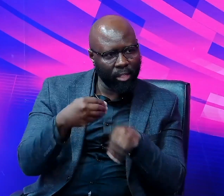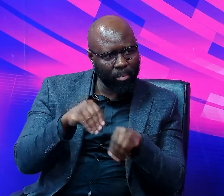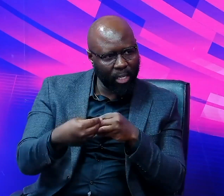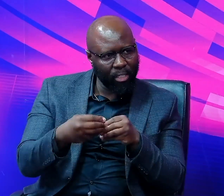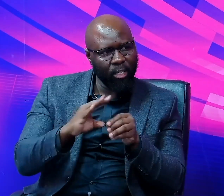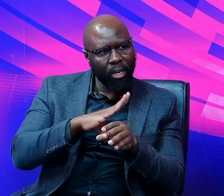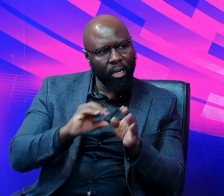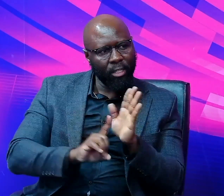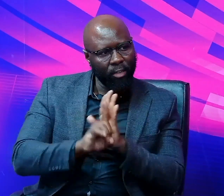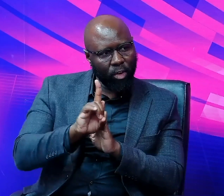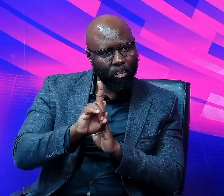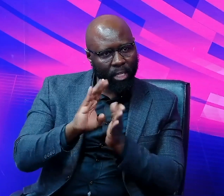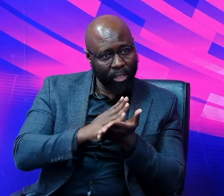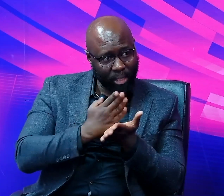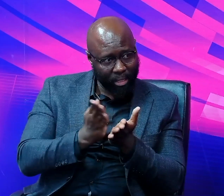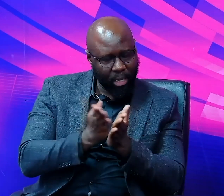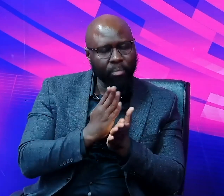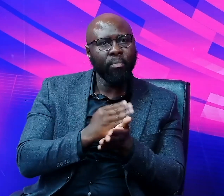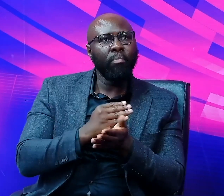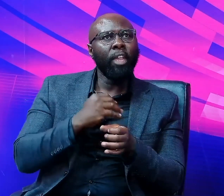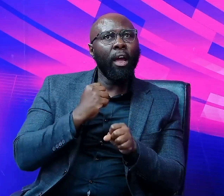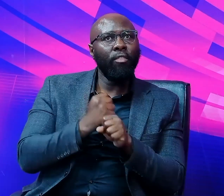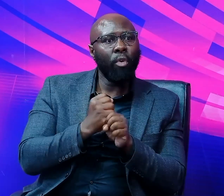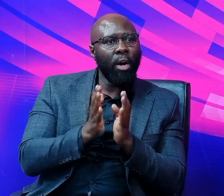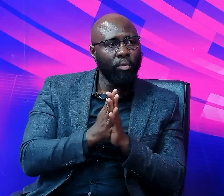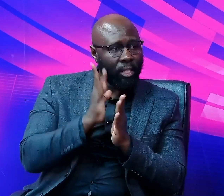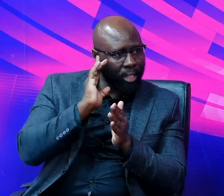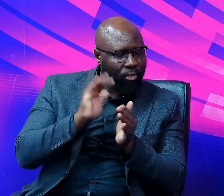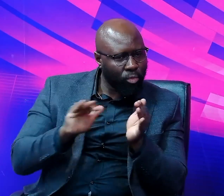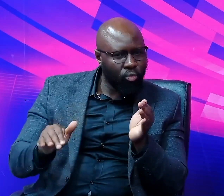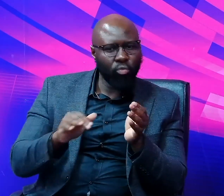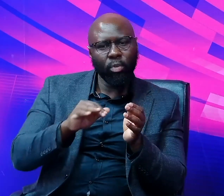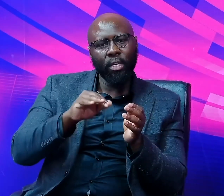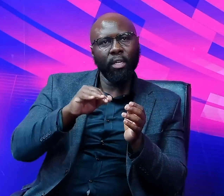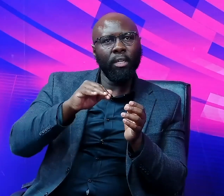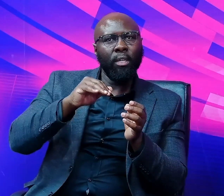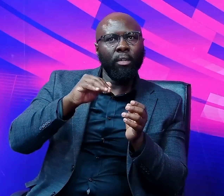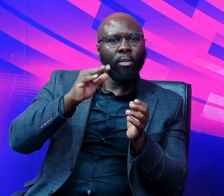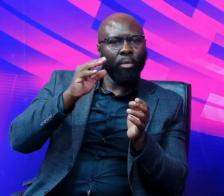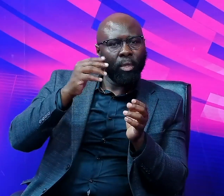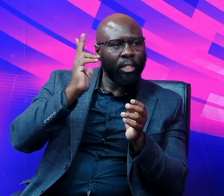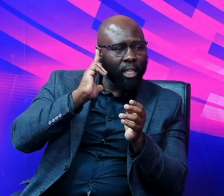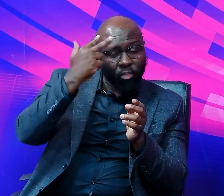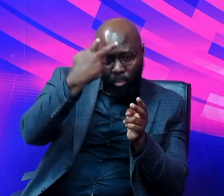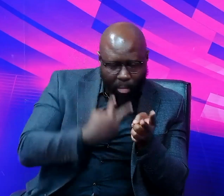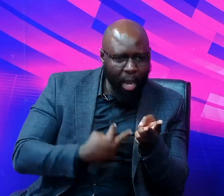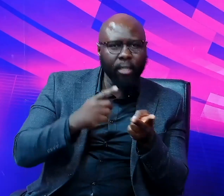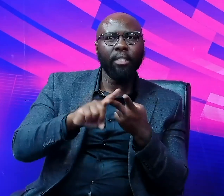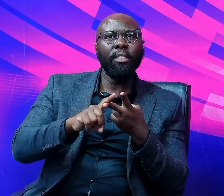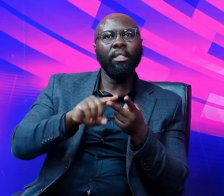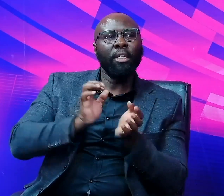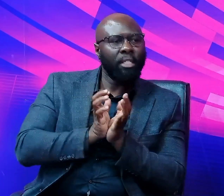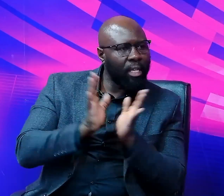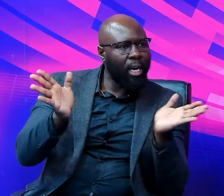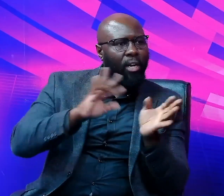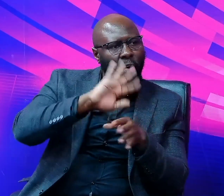will speak more about my work in disability and development. I have worked with children,